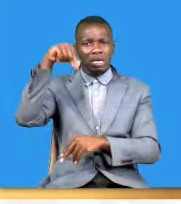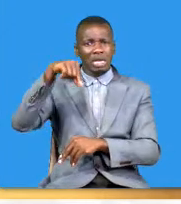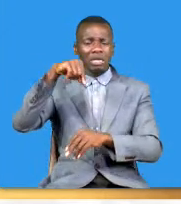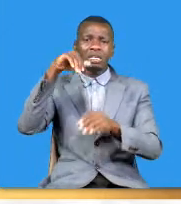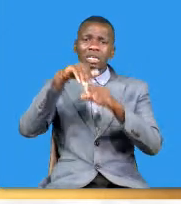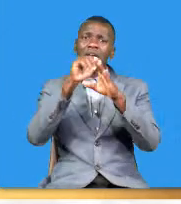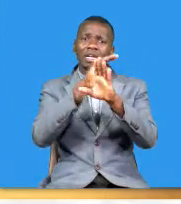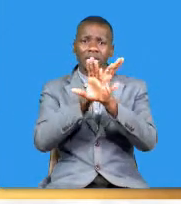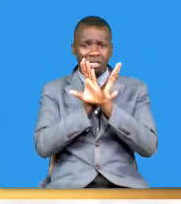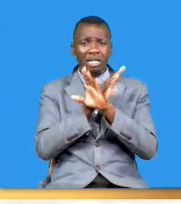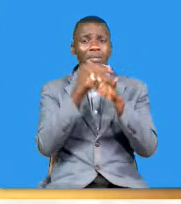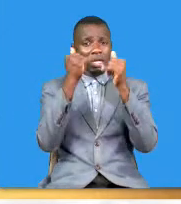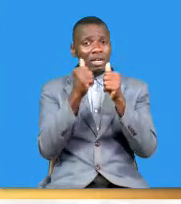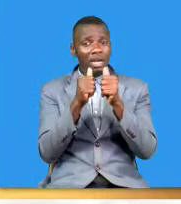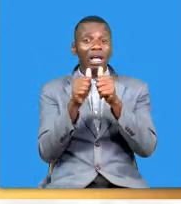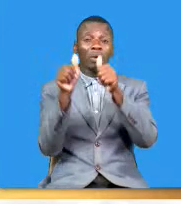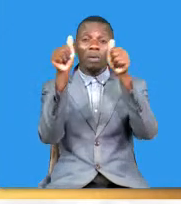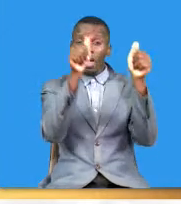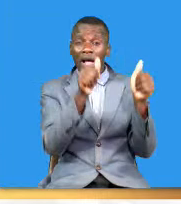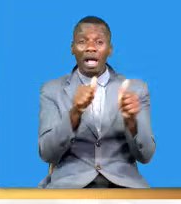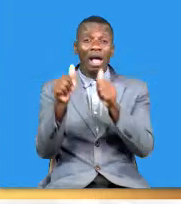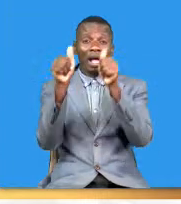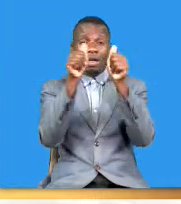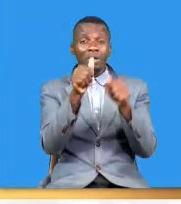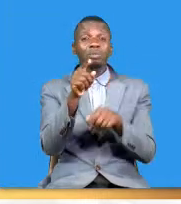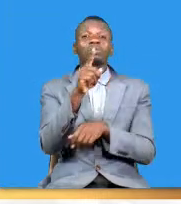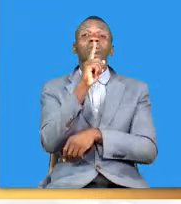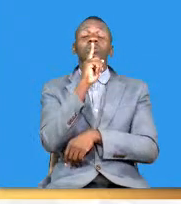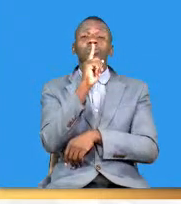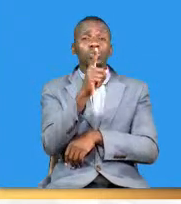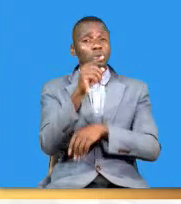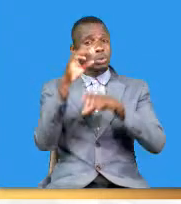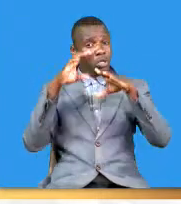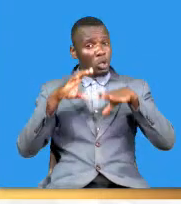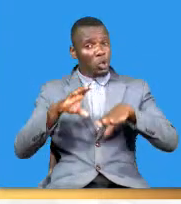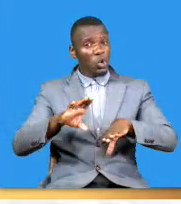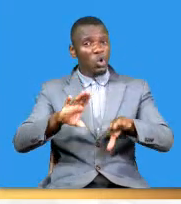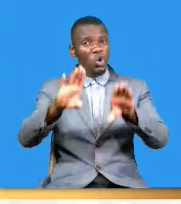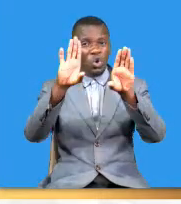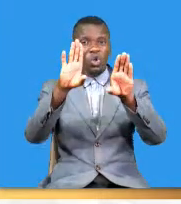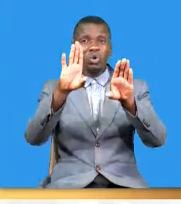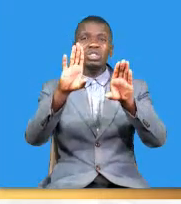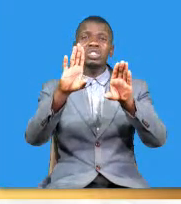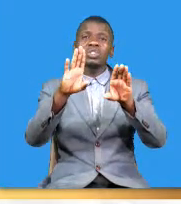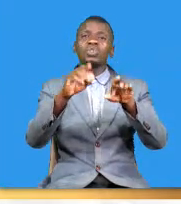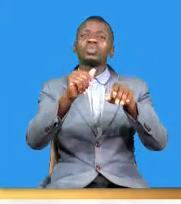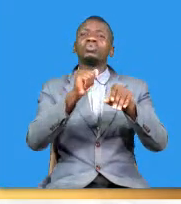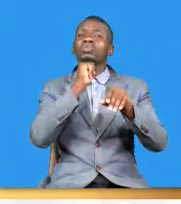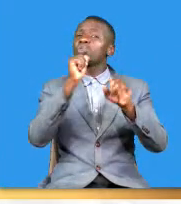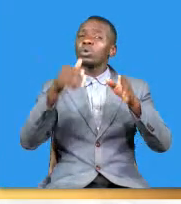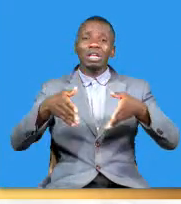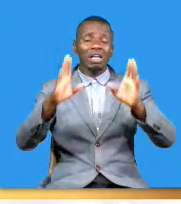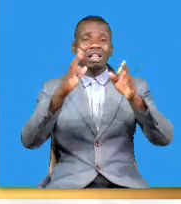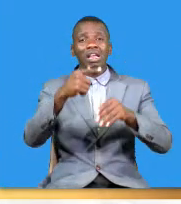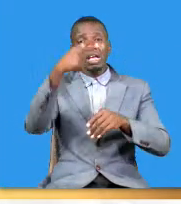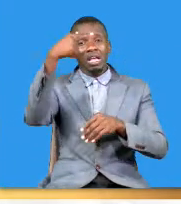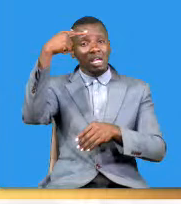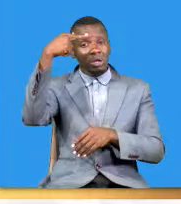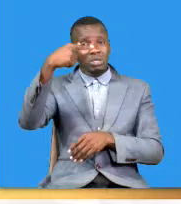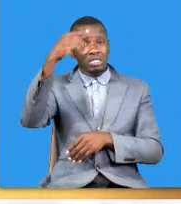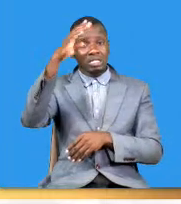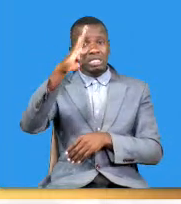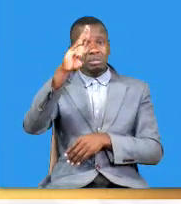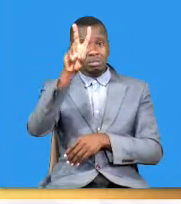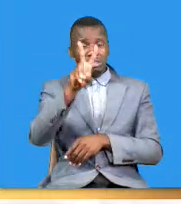Act does goes on to prohibit gender-based violence, bias, and